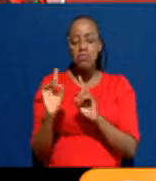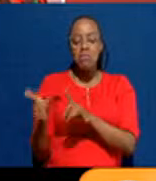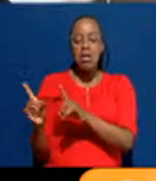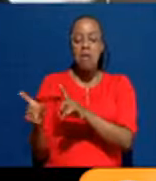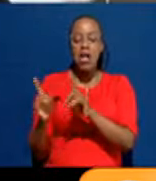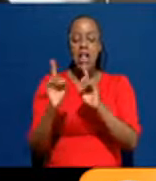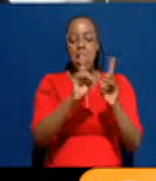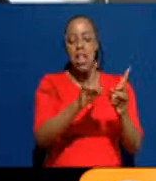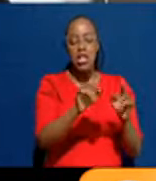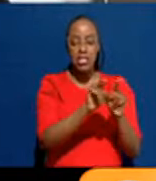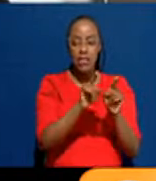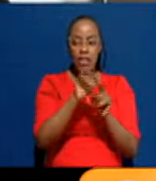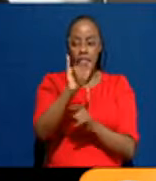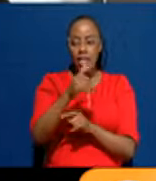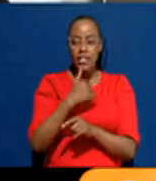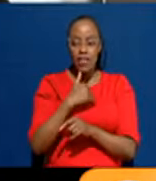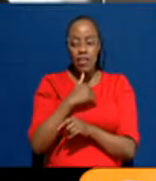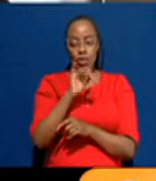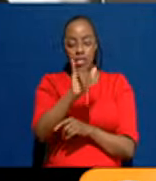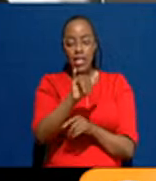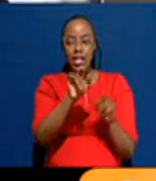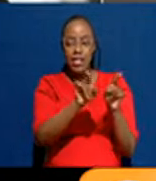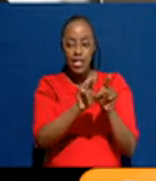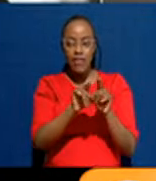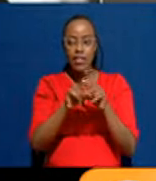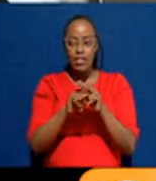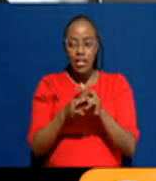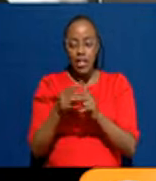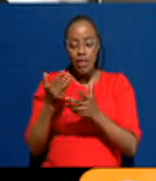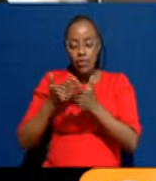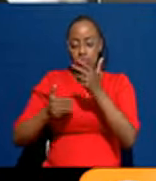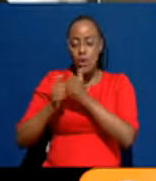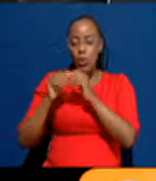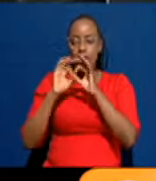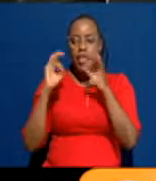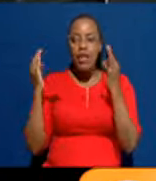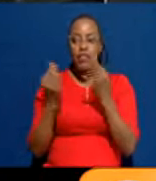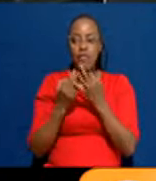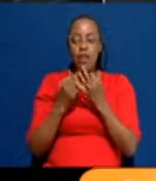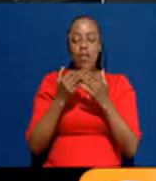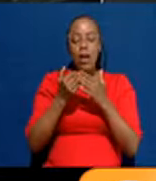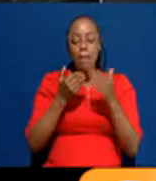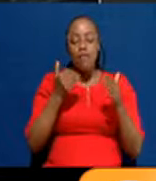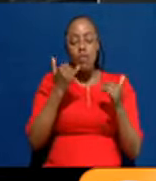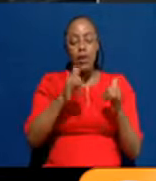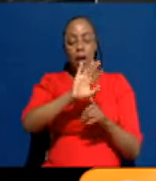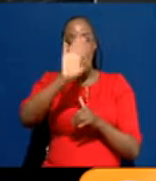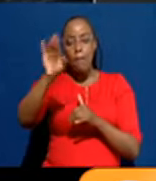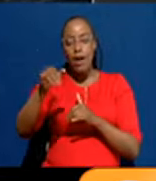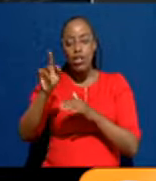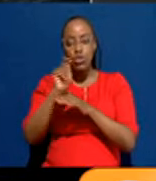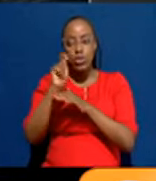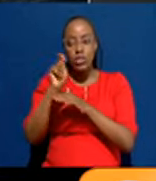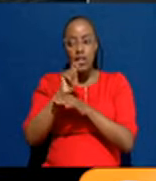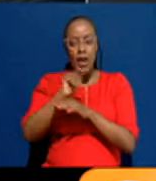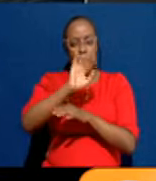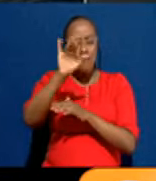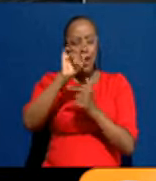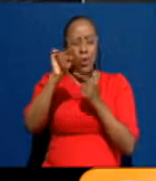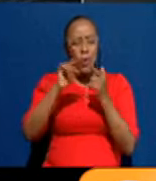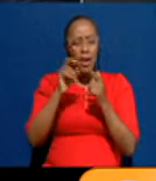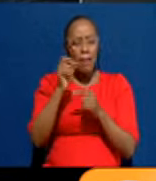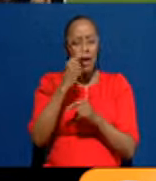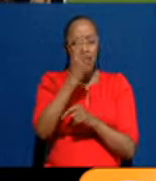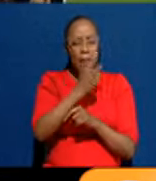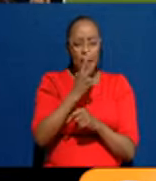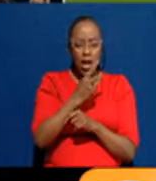Fantastic. Yeah. Well done. Just to say hello and just have fun with them before I resume to training. Yeah. When do you resume? Up or Feb, March,